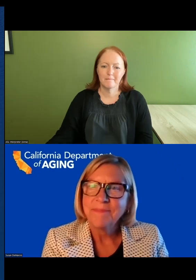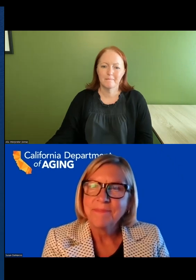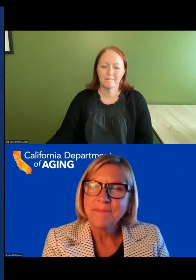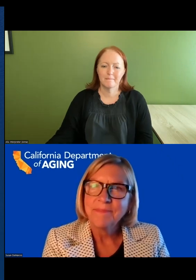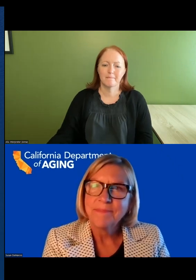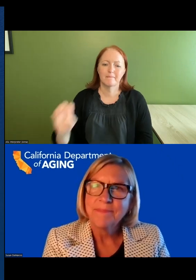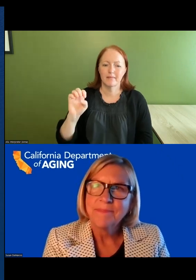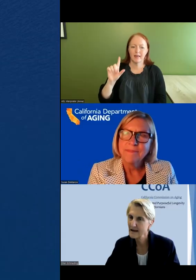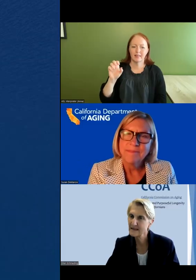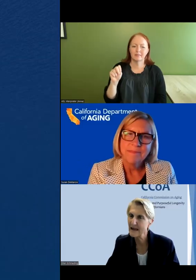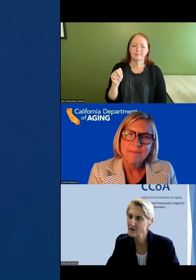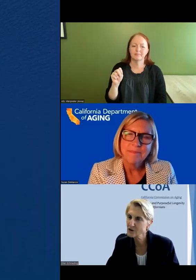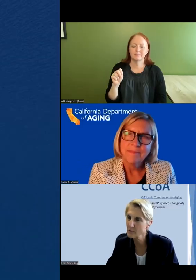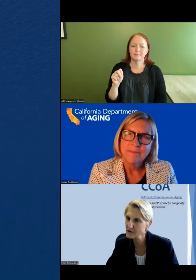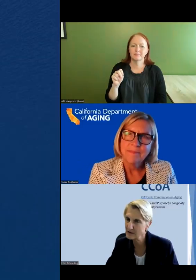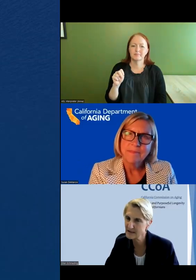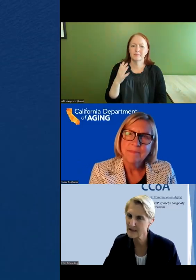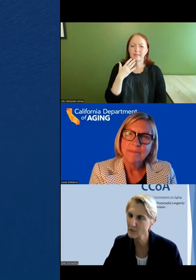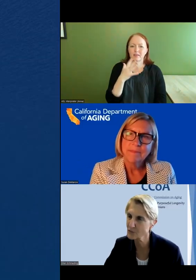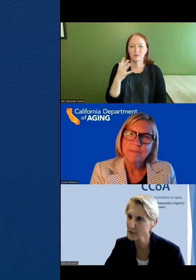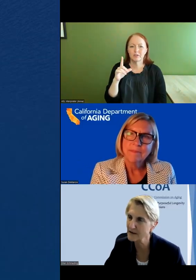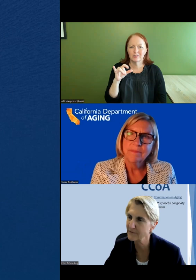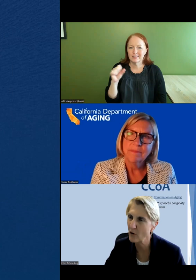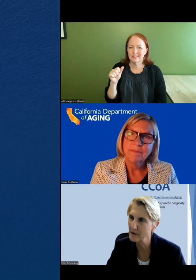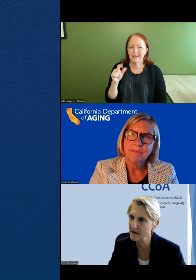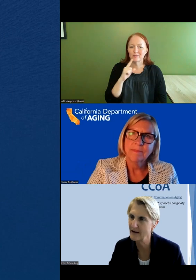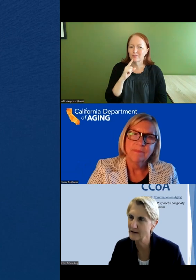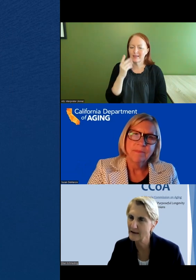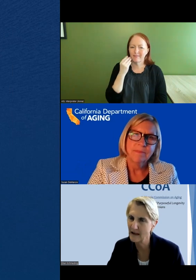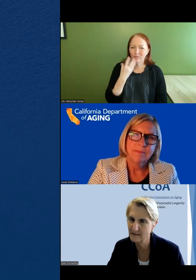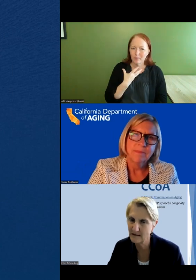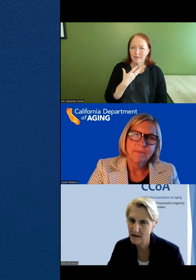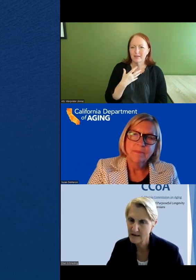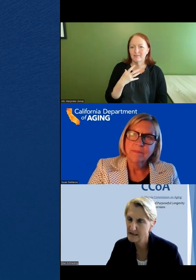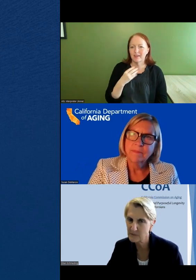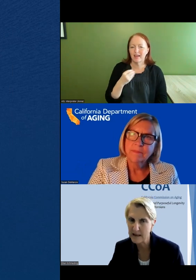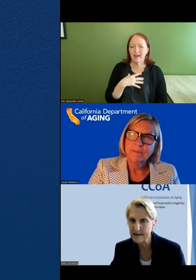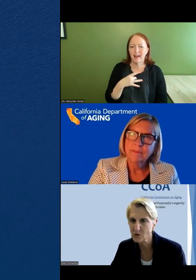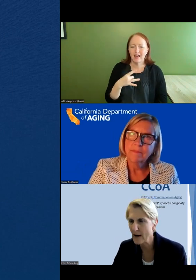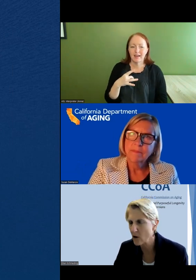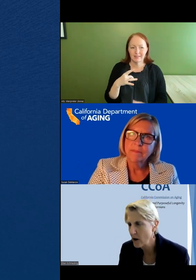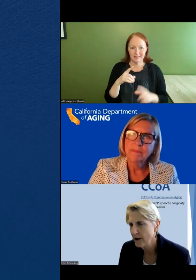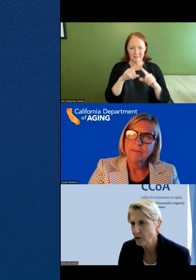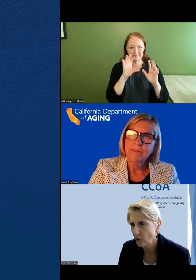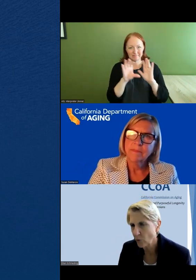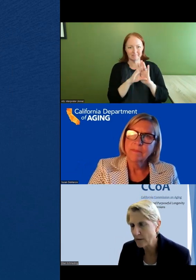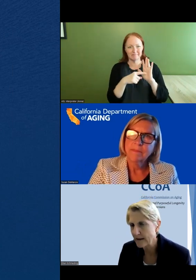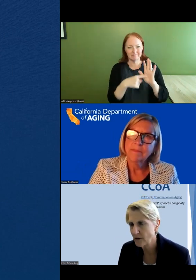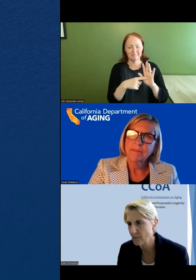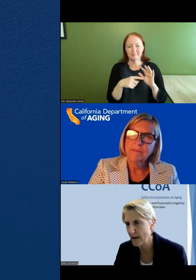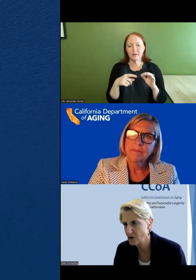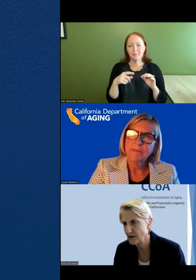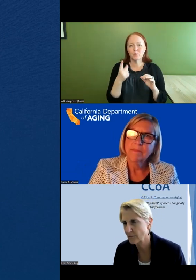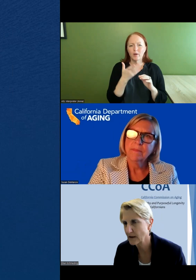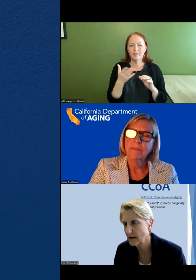Ellen. Yes, hi. Thank you so much, Lisa. That was really informative, and I like the display as well. The one thing